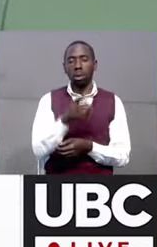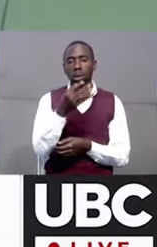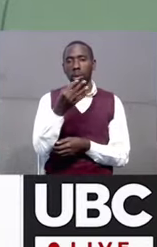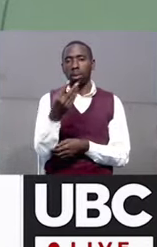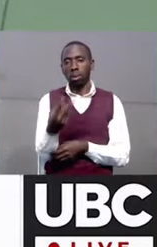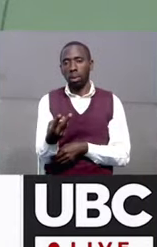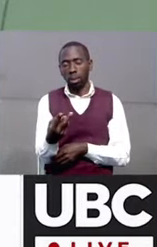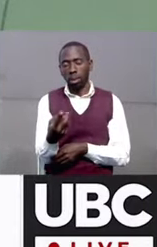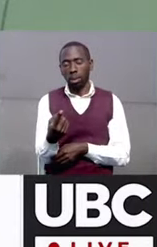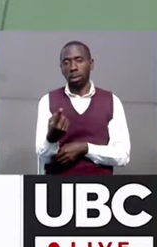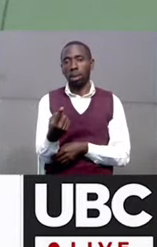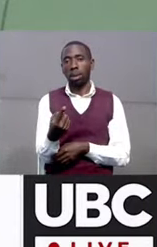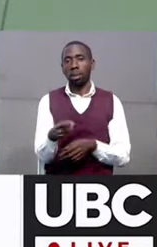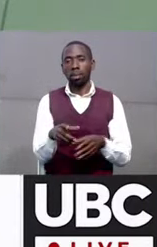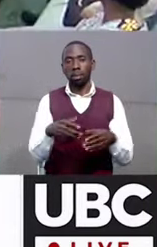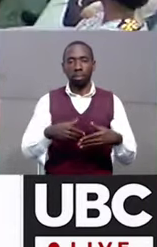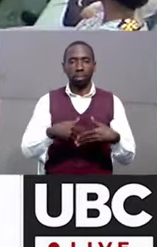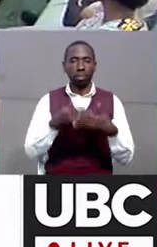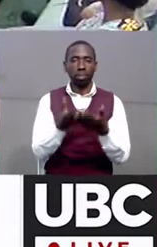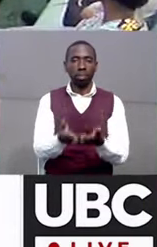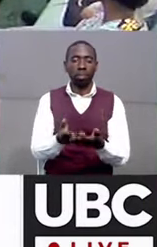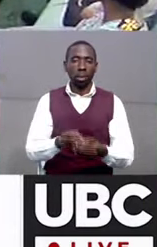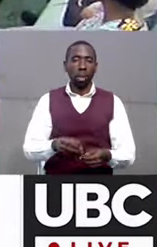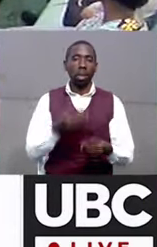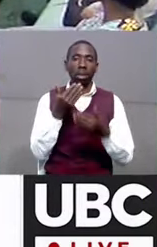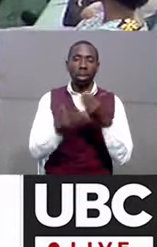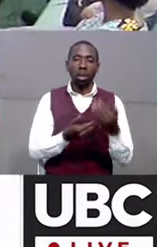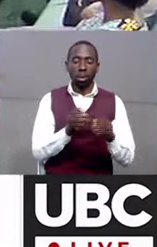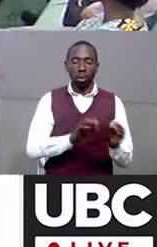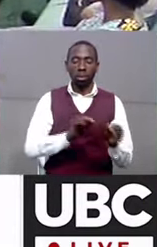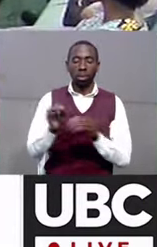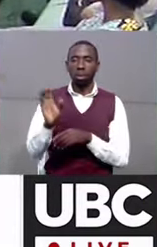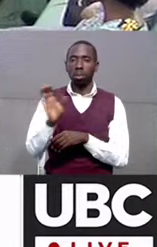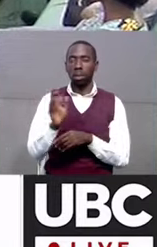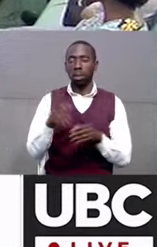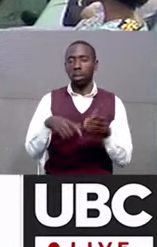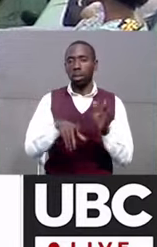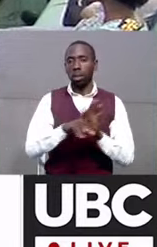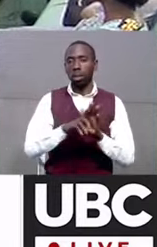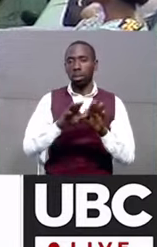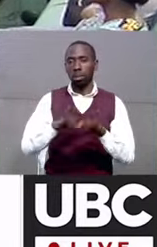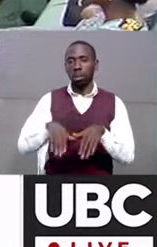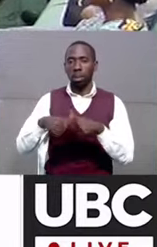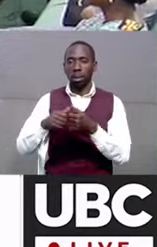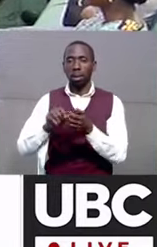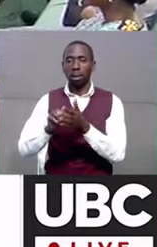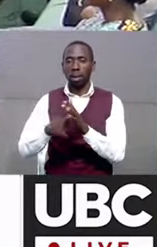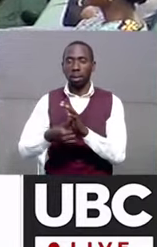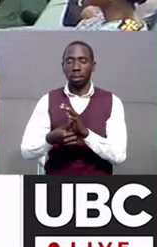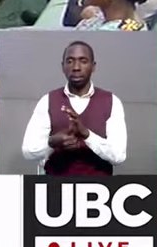lay. Thank you. Refer to the Committee of Legal and Parliamentary.